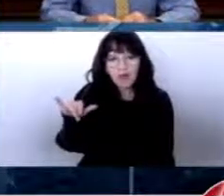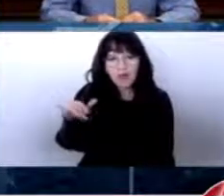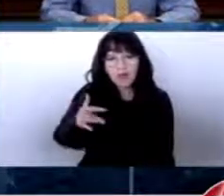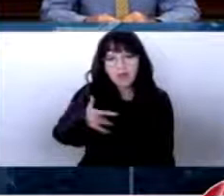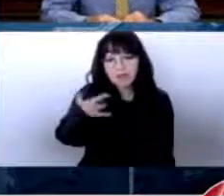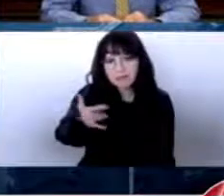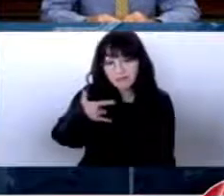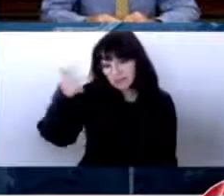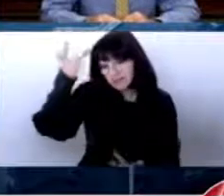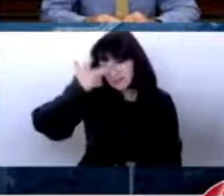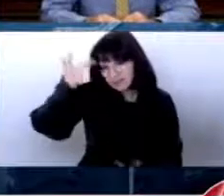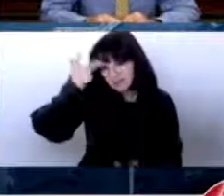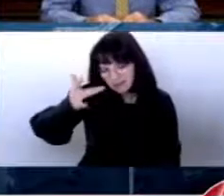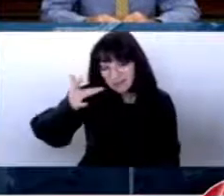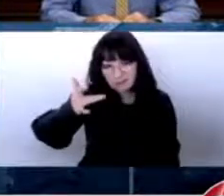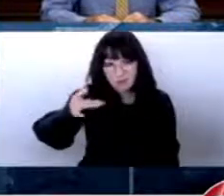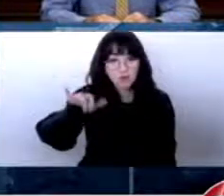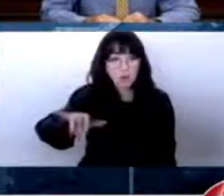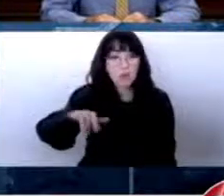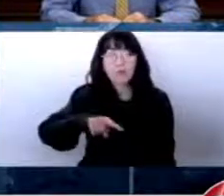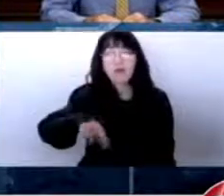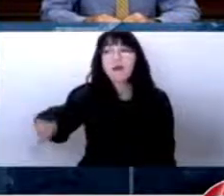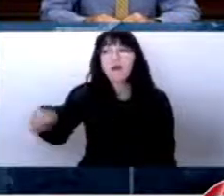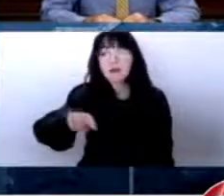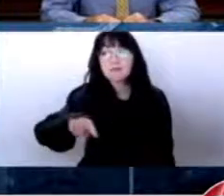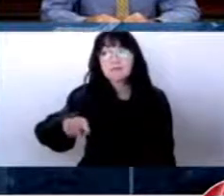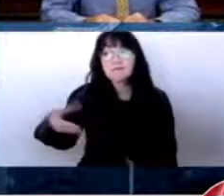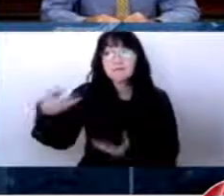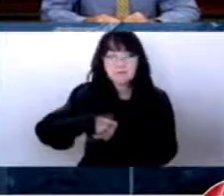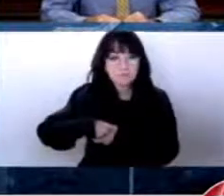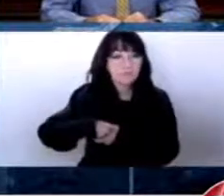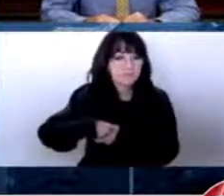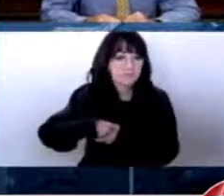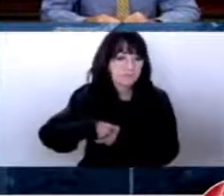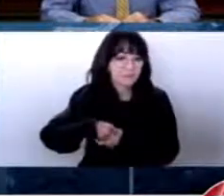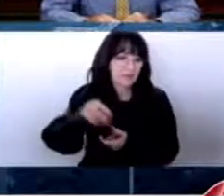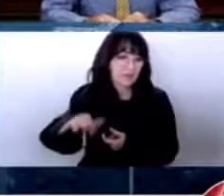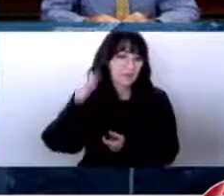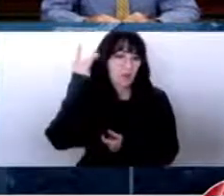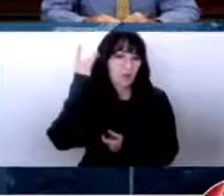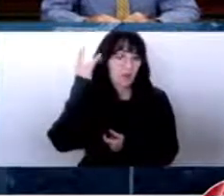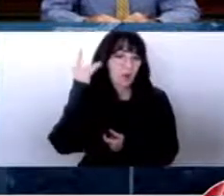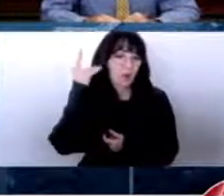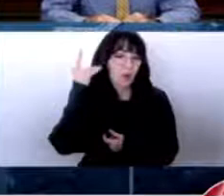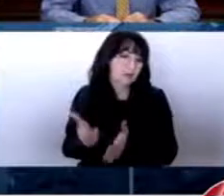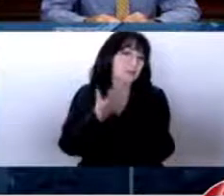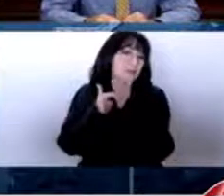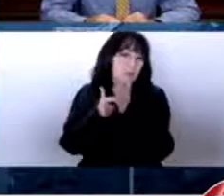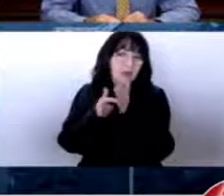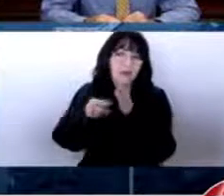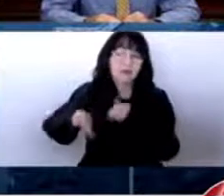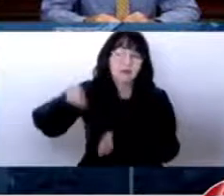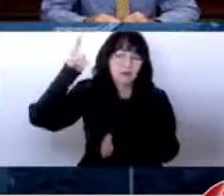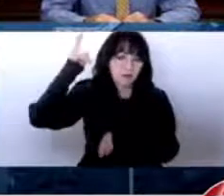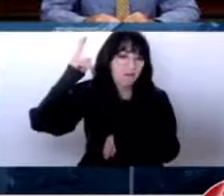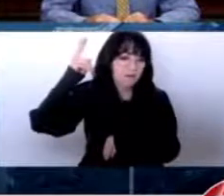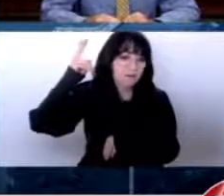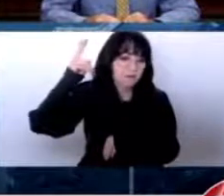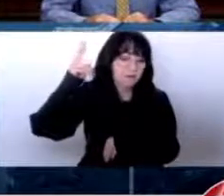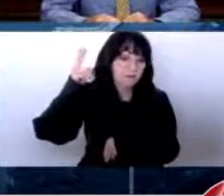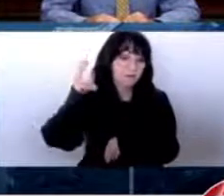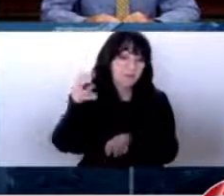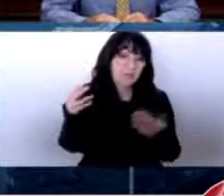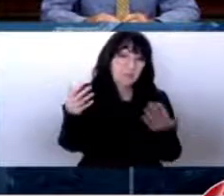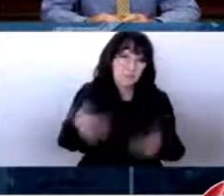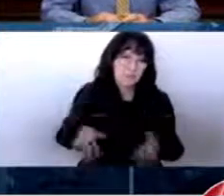that all comes into it, which is why the demand is so high, but it is a